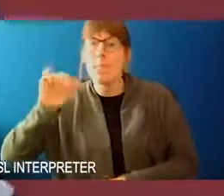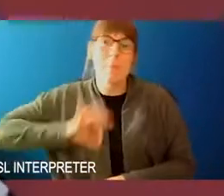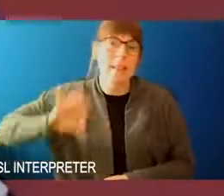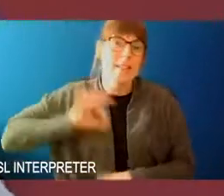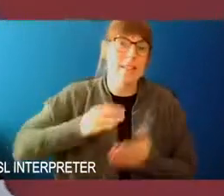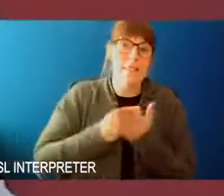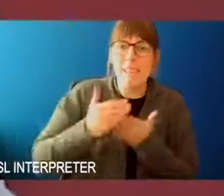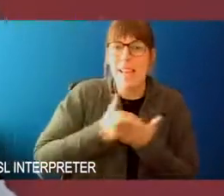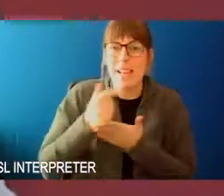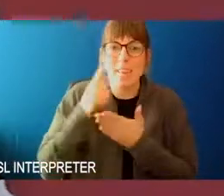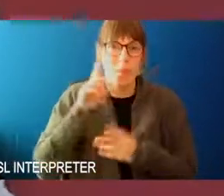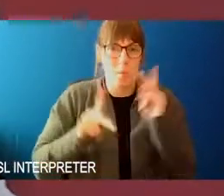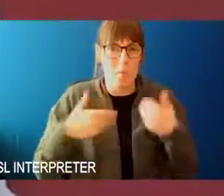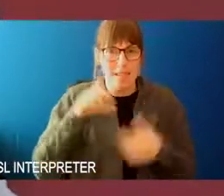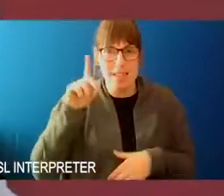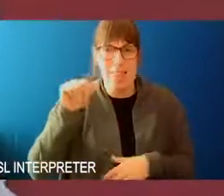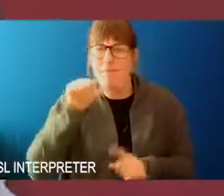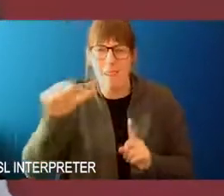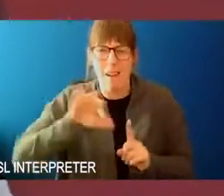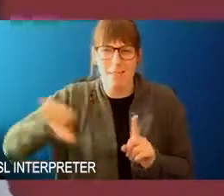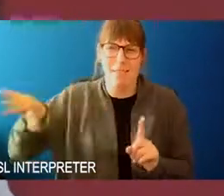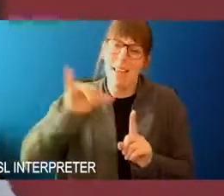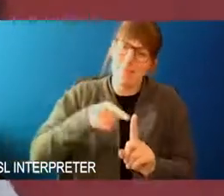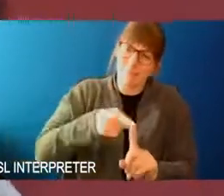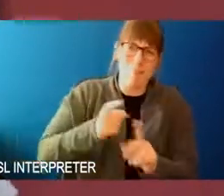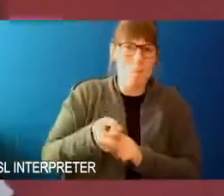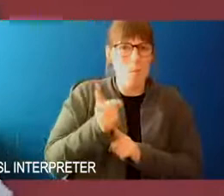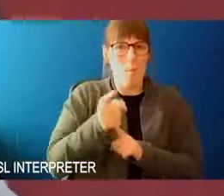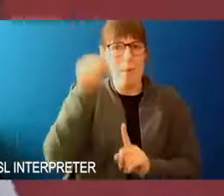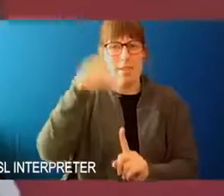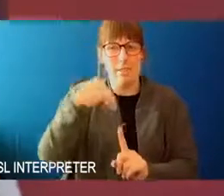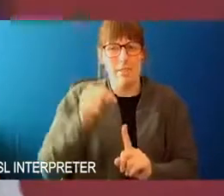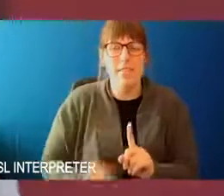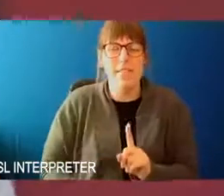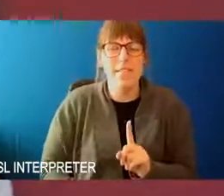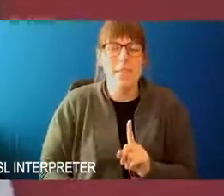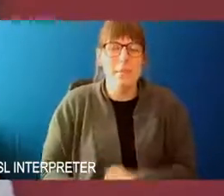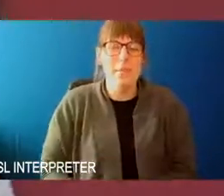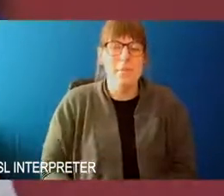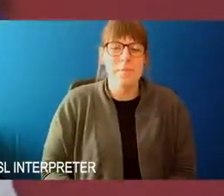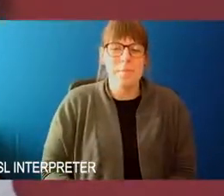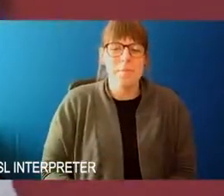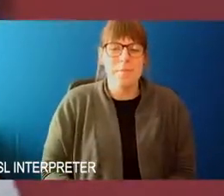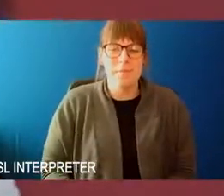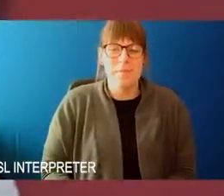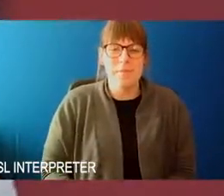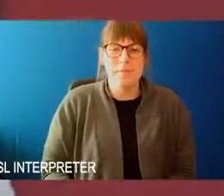kind of disability benefit or basic income for people with disabilities. Very kind of isolated moment in